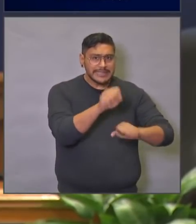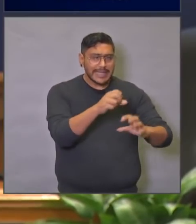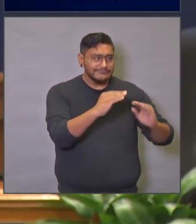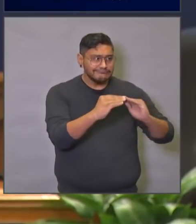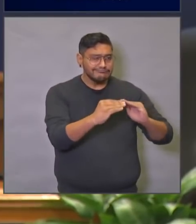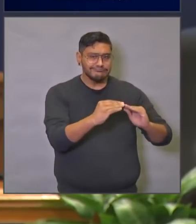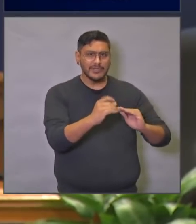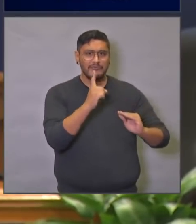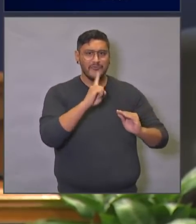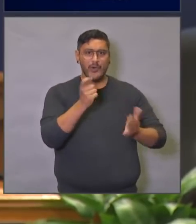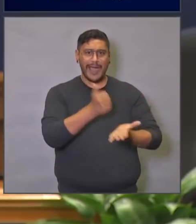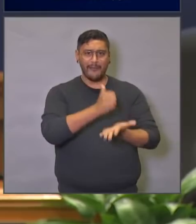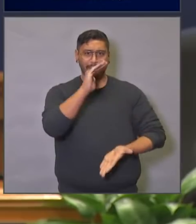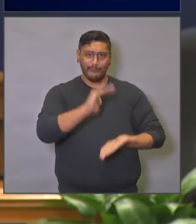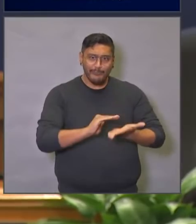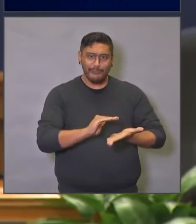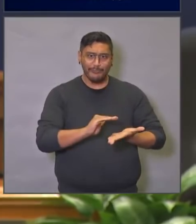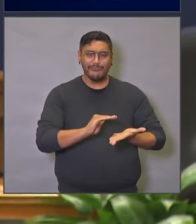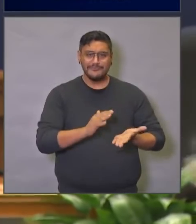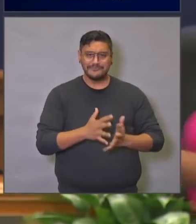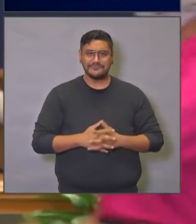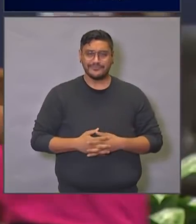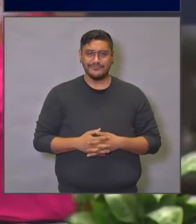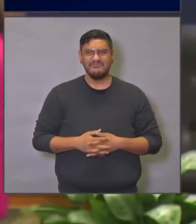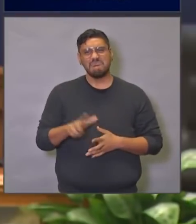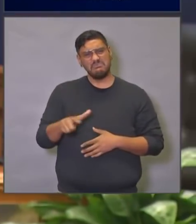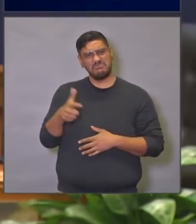So I'll turn it over to Dr. Ferrer.